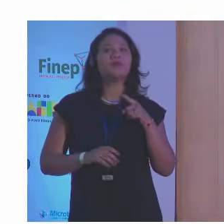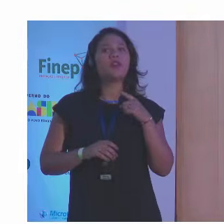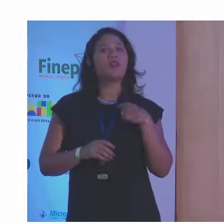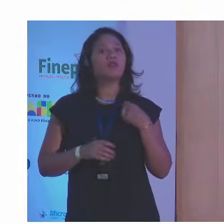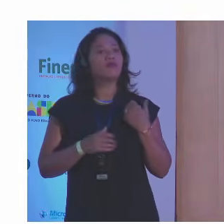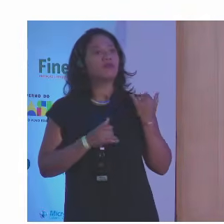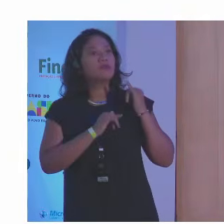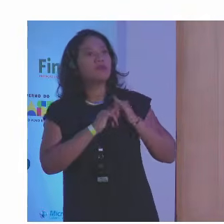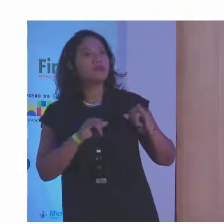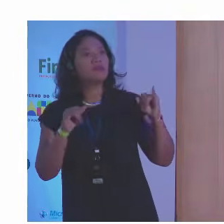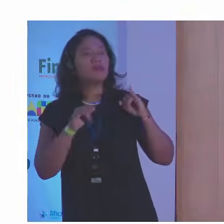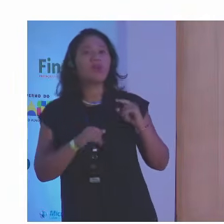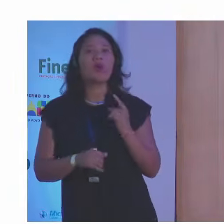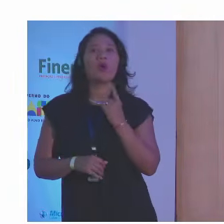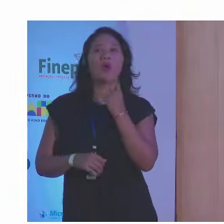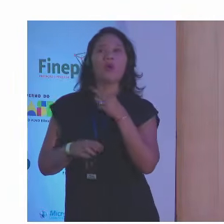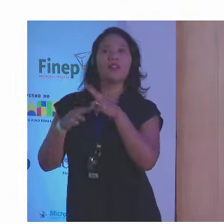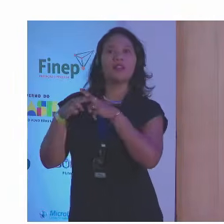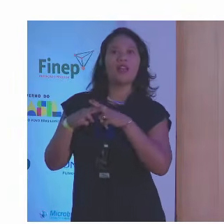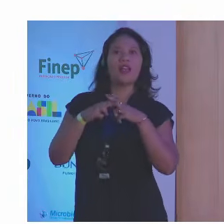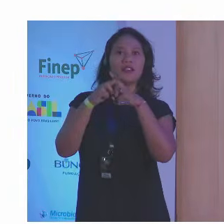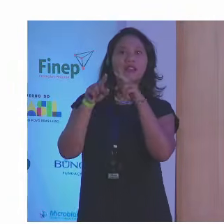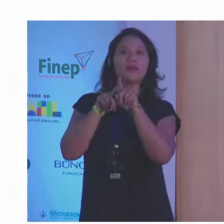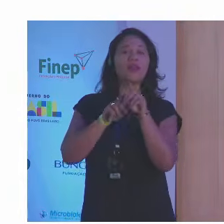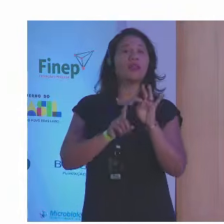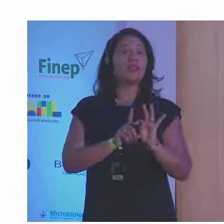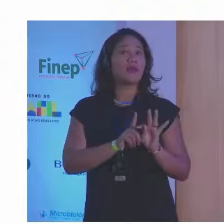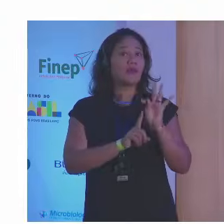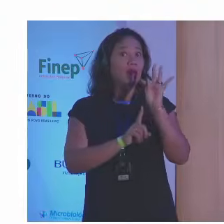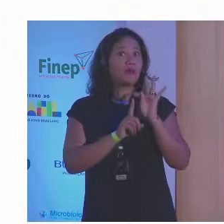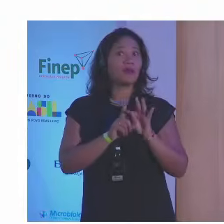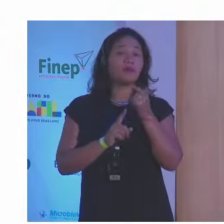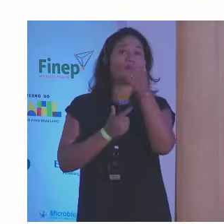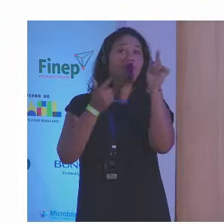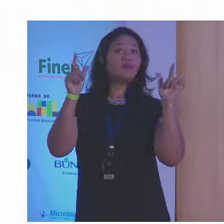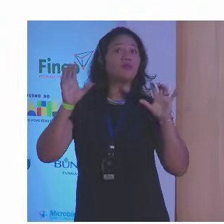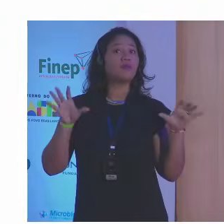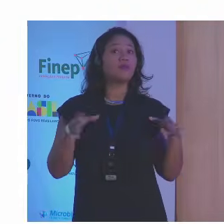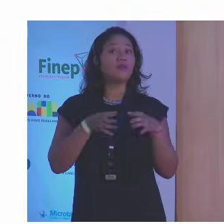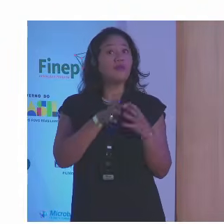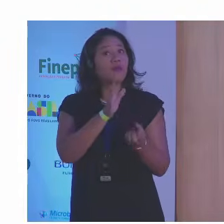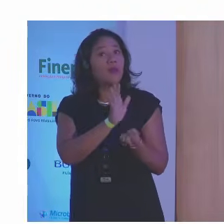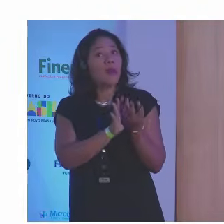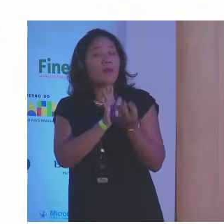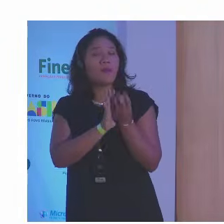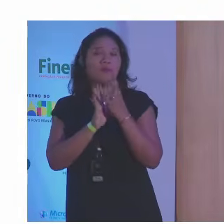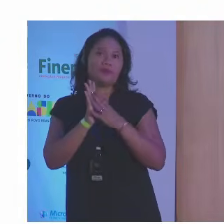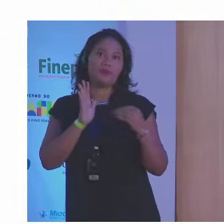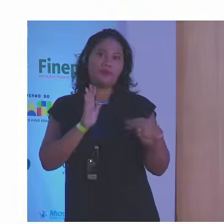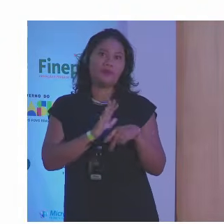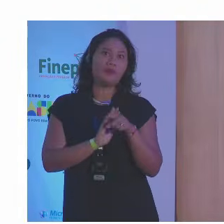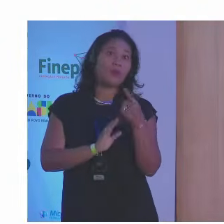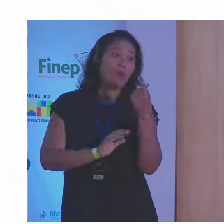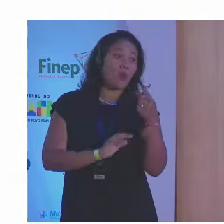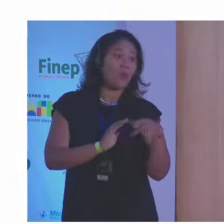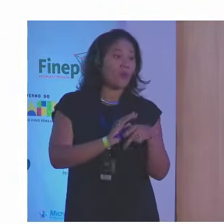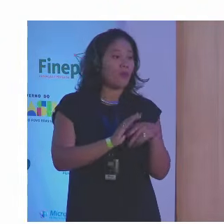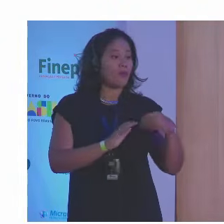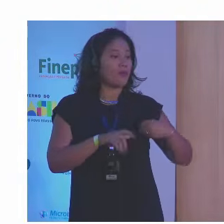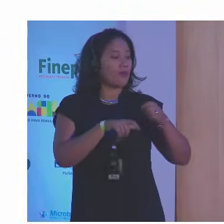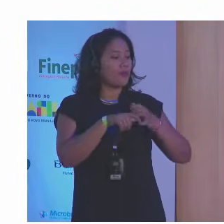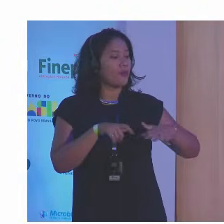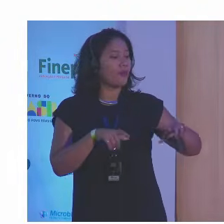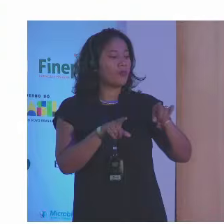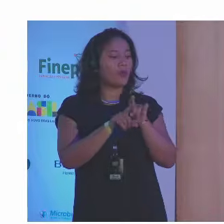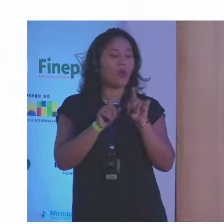one for the temperatures, and we need other groups that will run the models, one for the global, one for the Baltic, one for the Mediterranean, etc. And